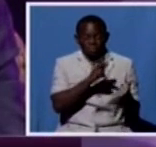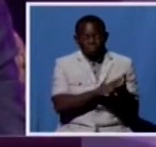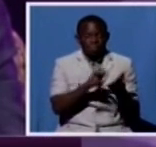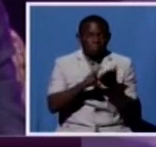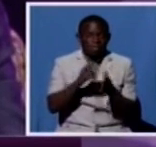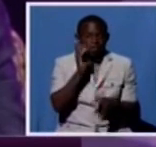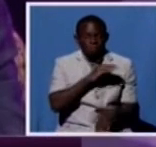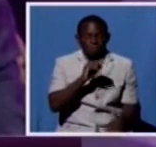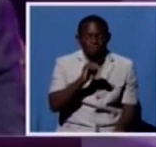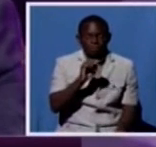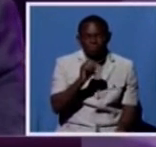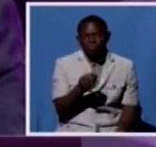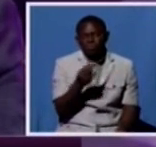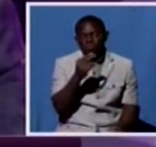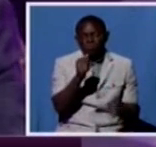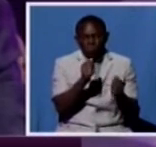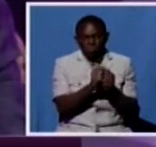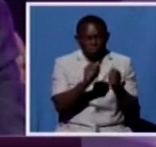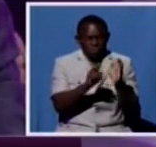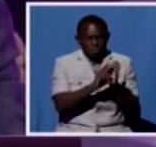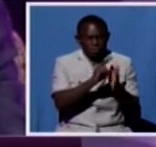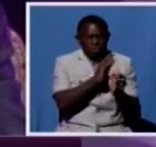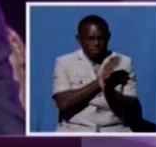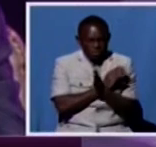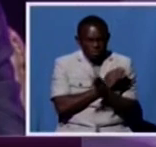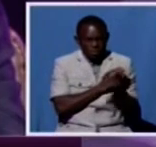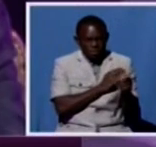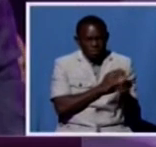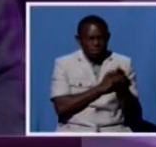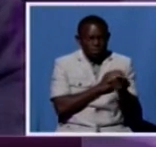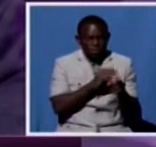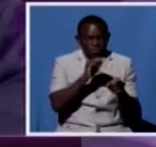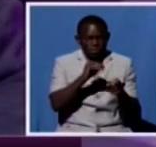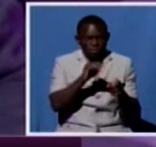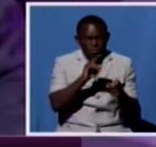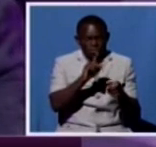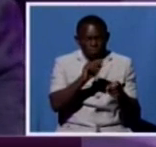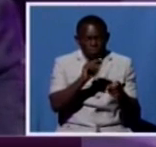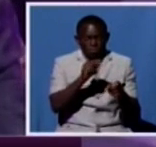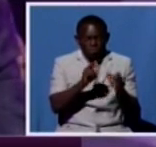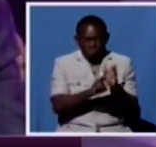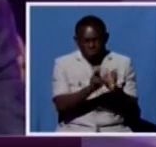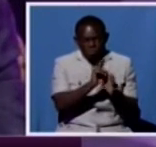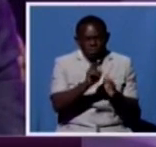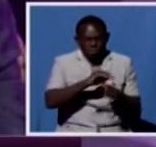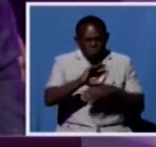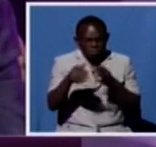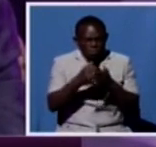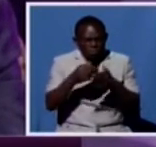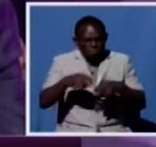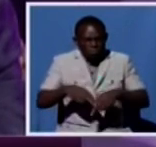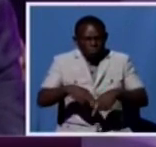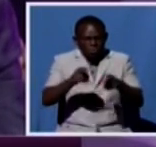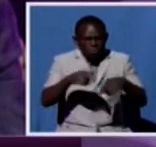an MOU with the University of Zambia, an MOU with Mulungushi University. We brought all road sector agencies on board,